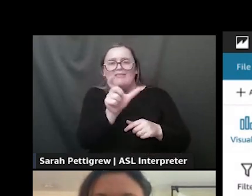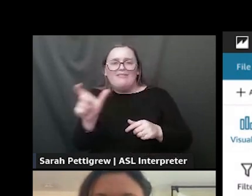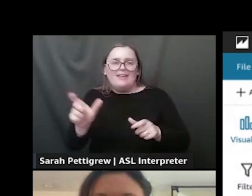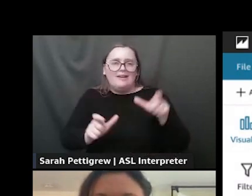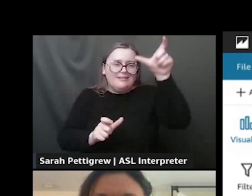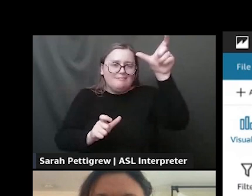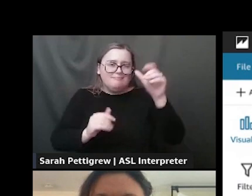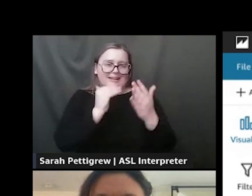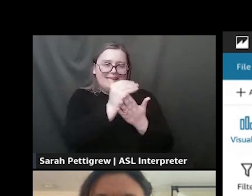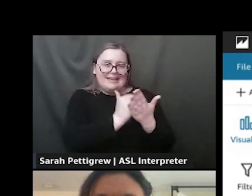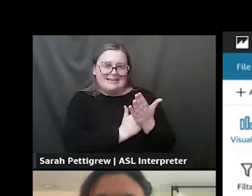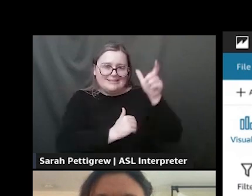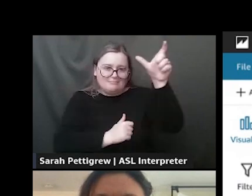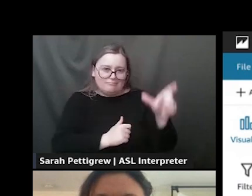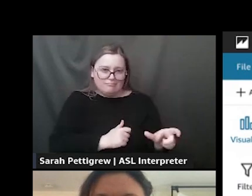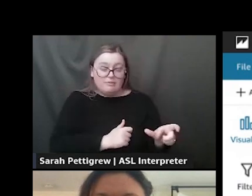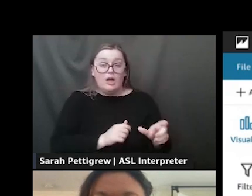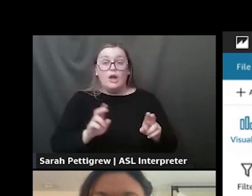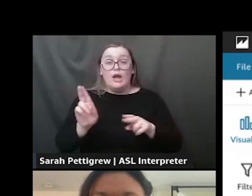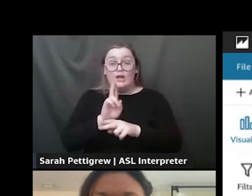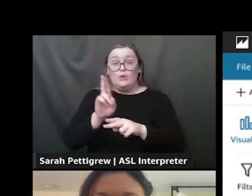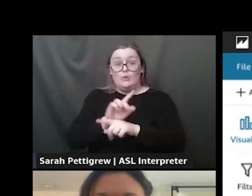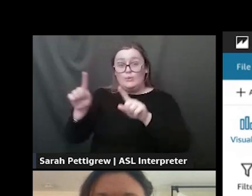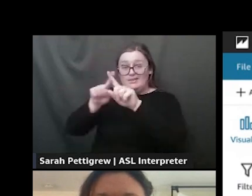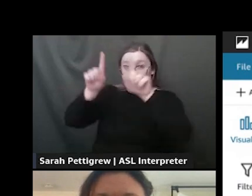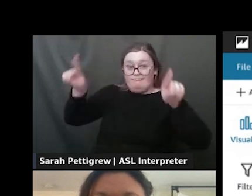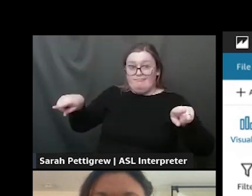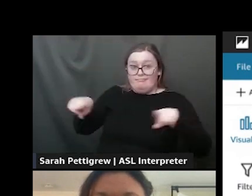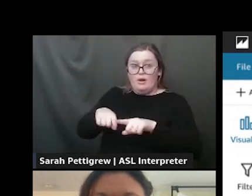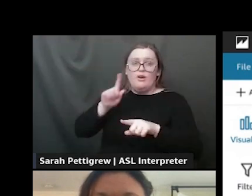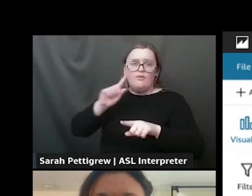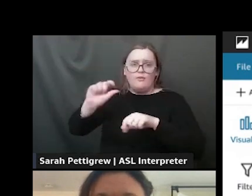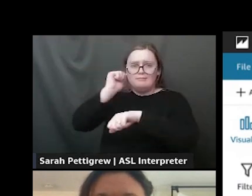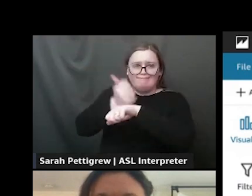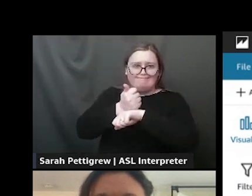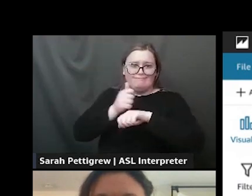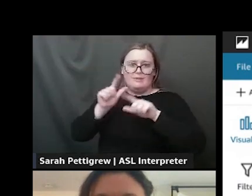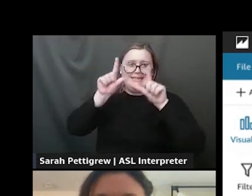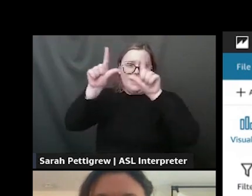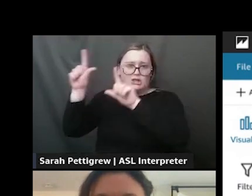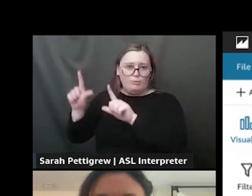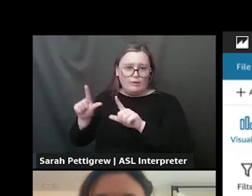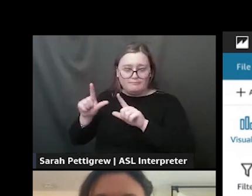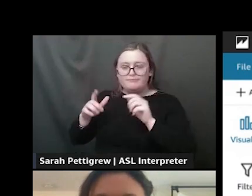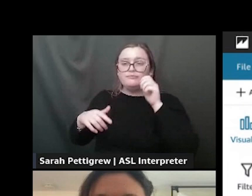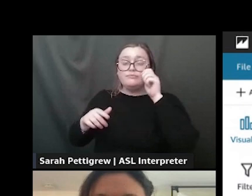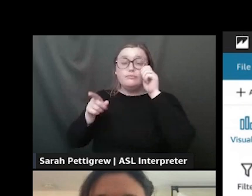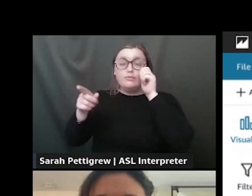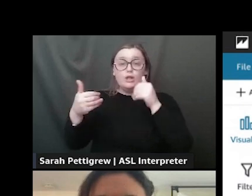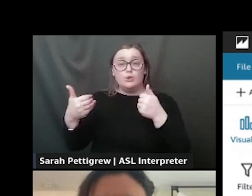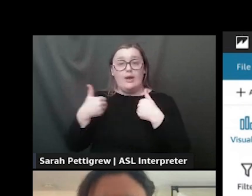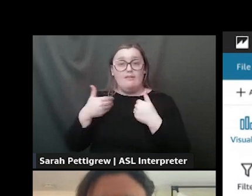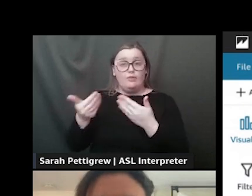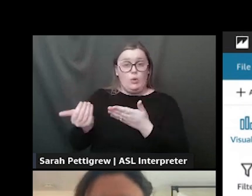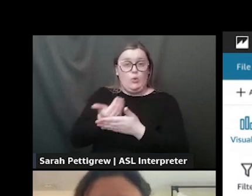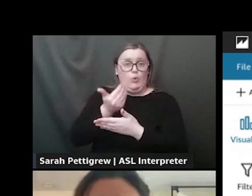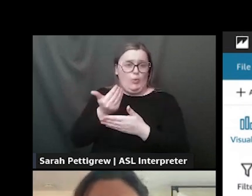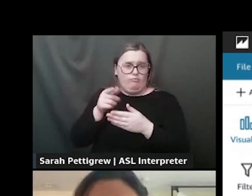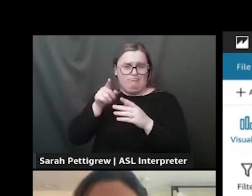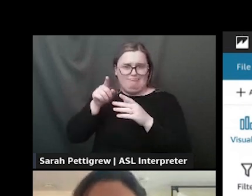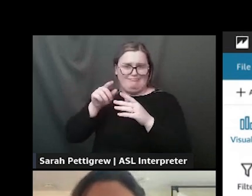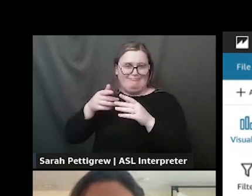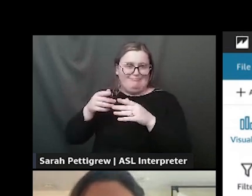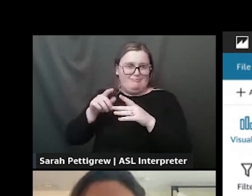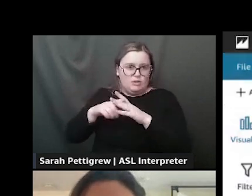we can use this canvas to build out our dashboard. And so right here at the top, there's this new entry point where you can